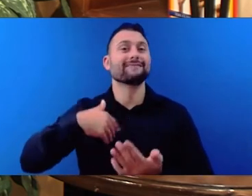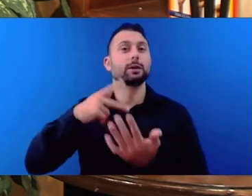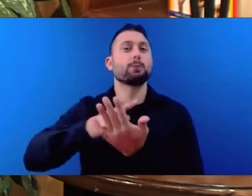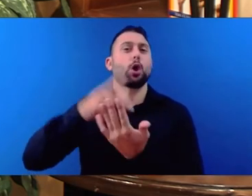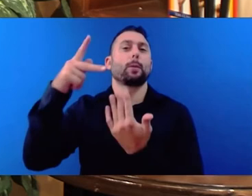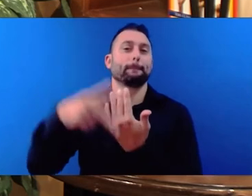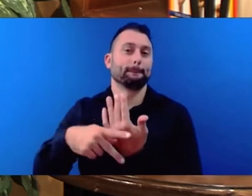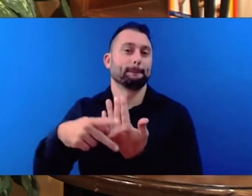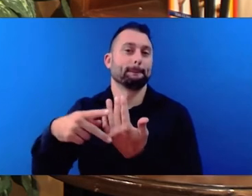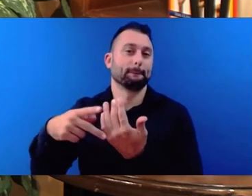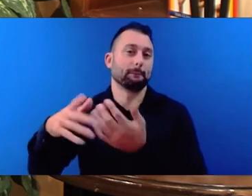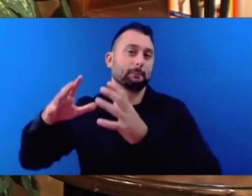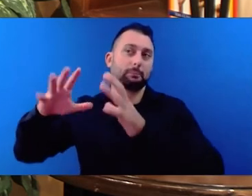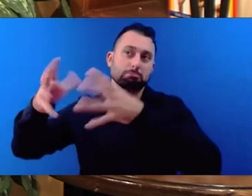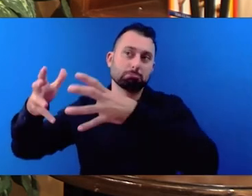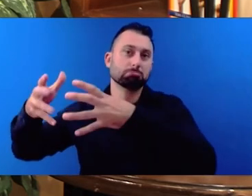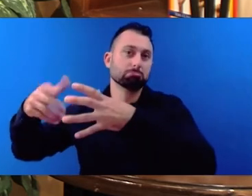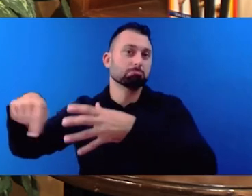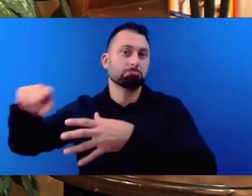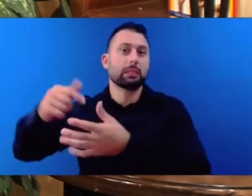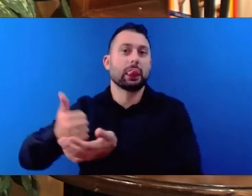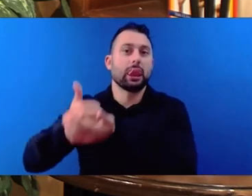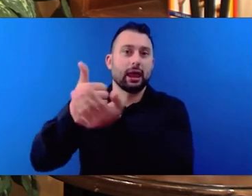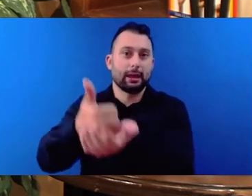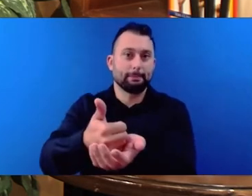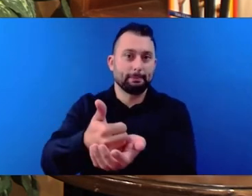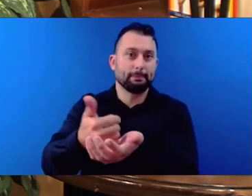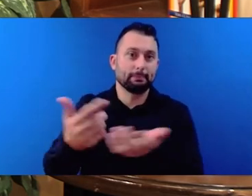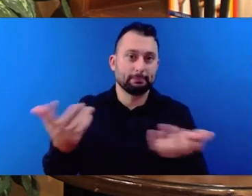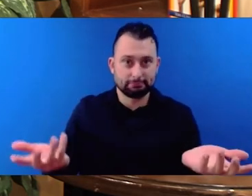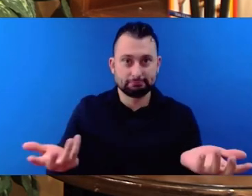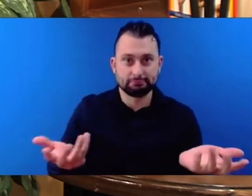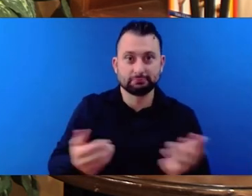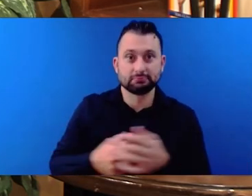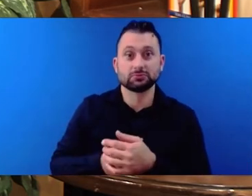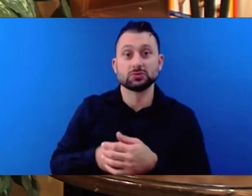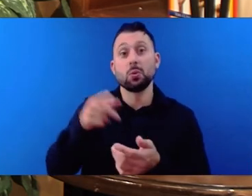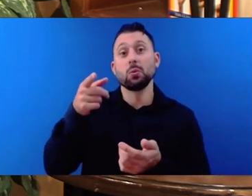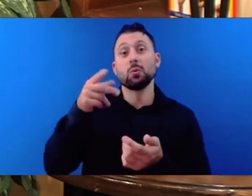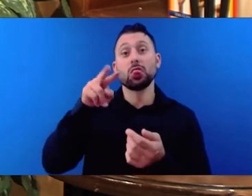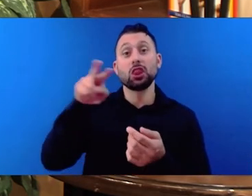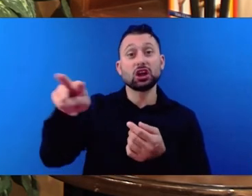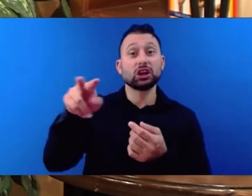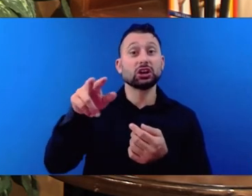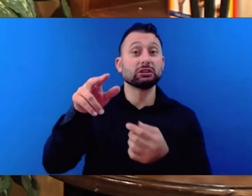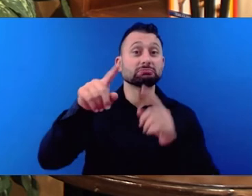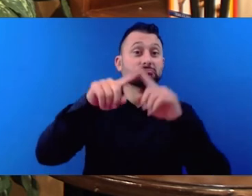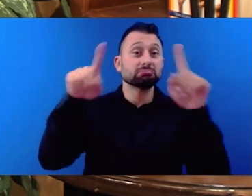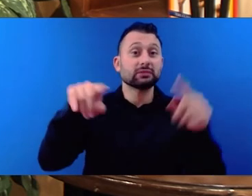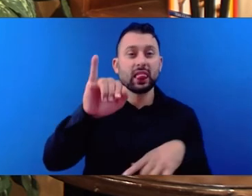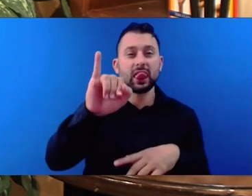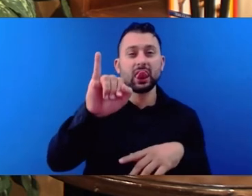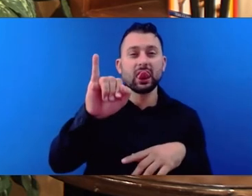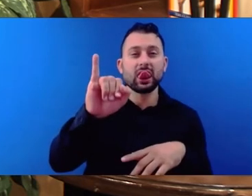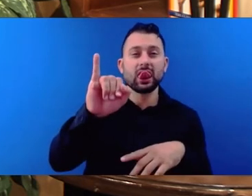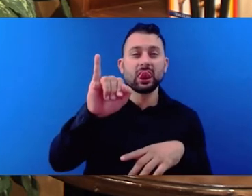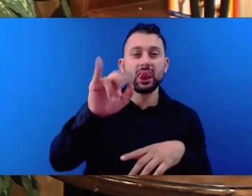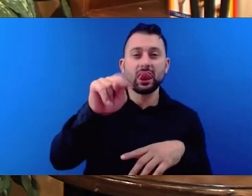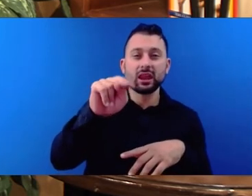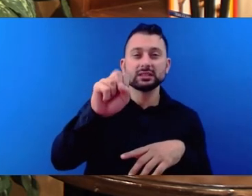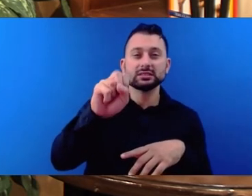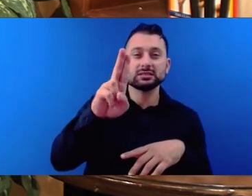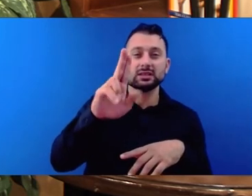helpinsulin.org or insulinhelp.org, excuse me, that is a website of the American Diabetic Association, that